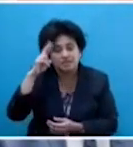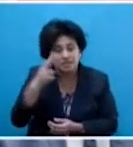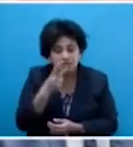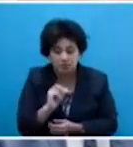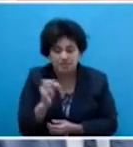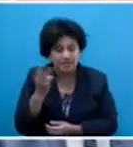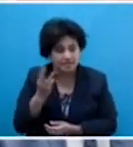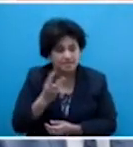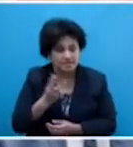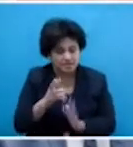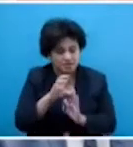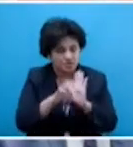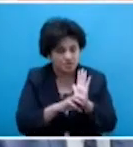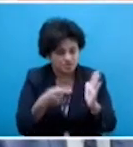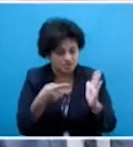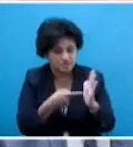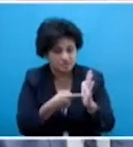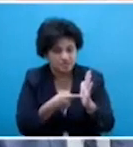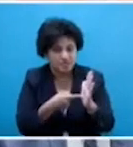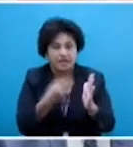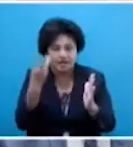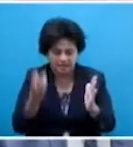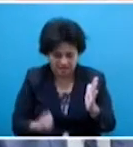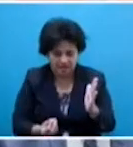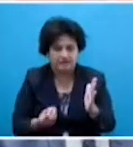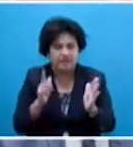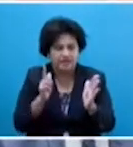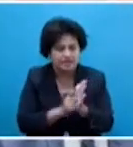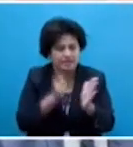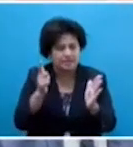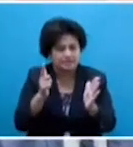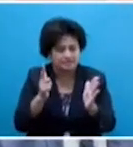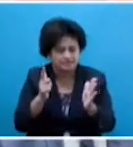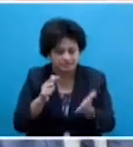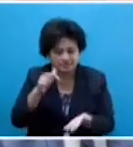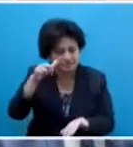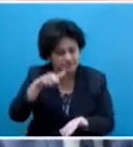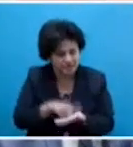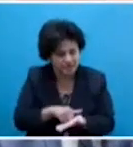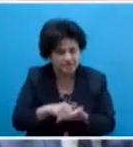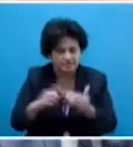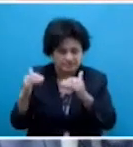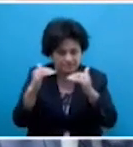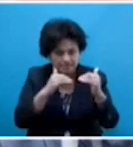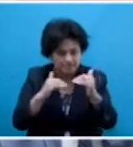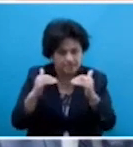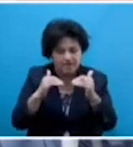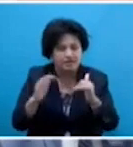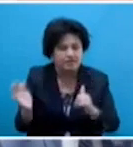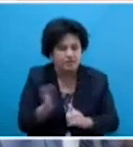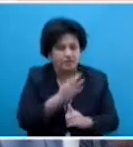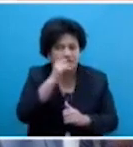2013 Constitution upholds the legal and moral basis of a common and equal citizenry without denying